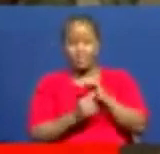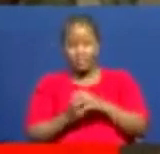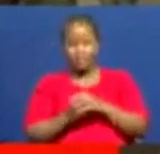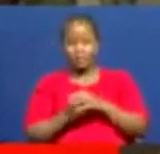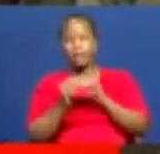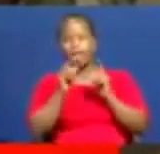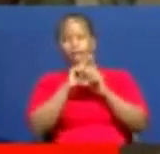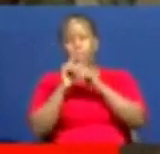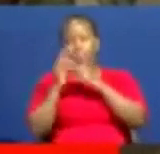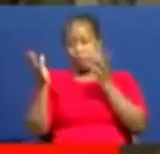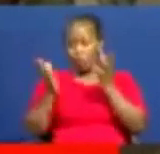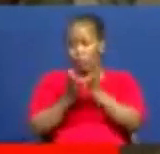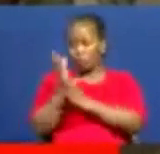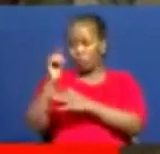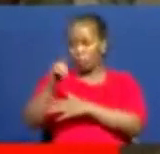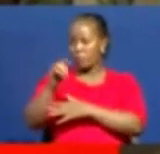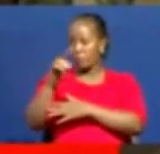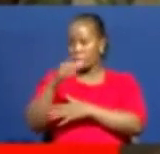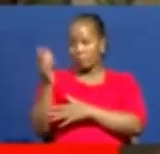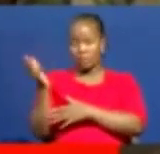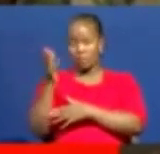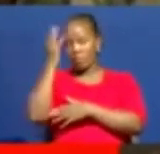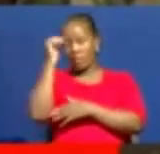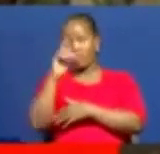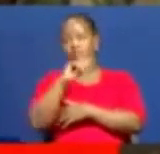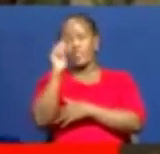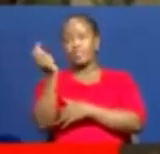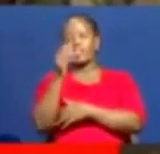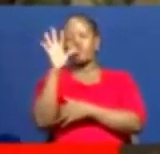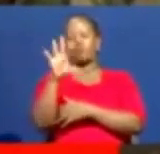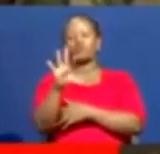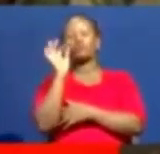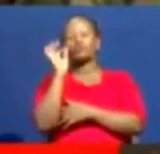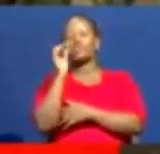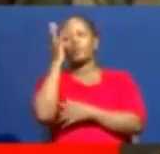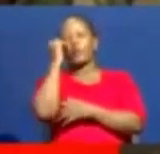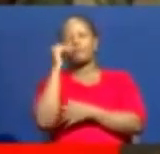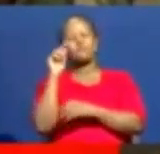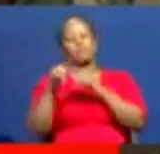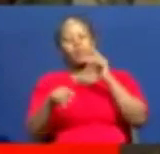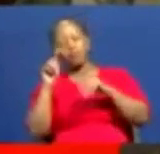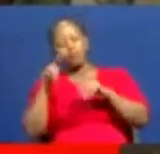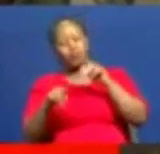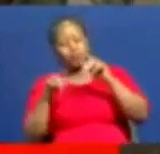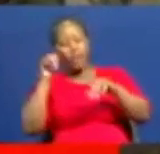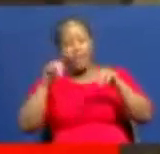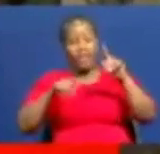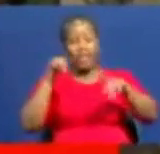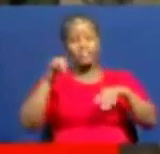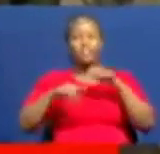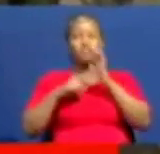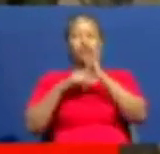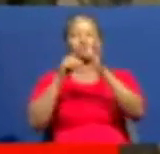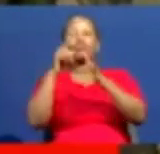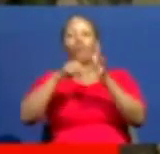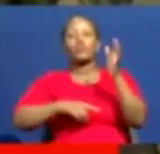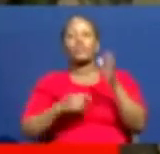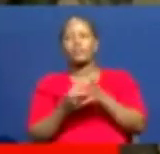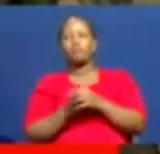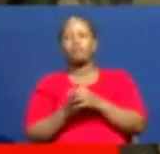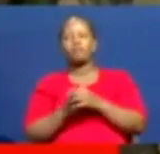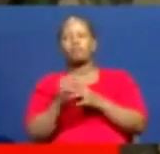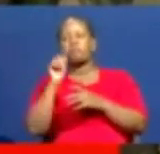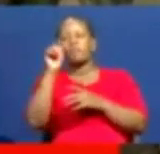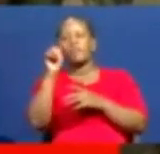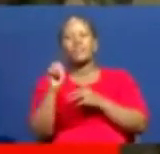that basis that Kenya was chosen, because the analysis clearly showed that we